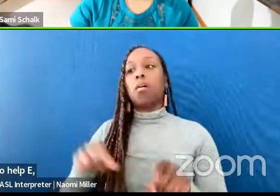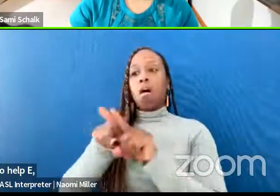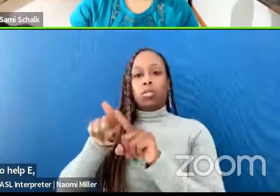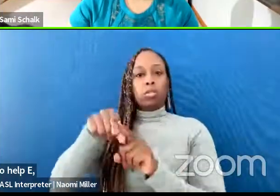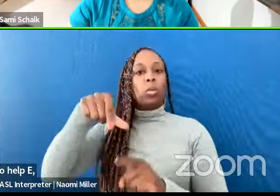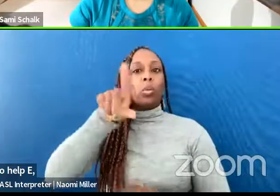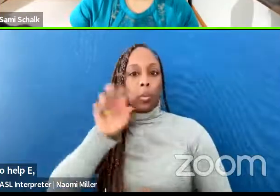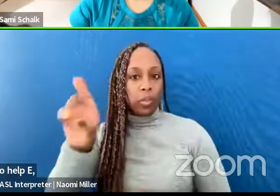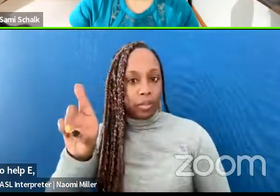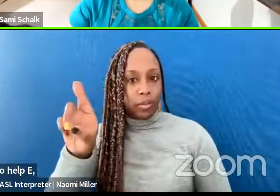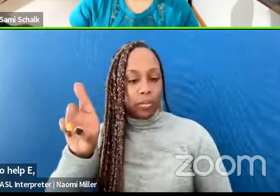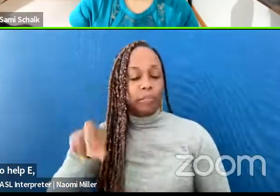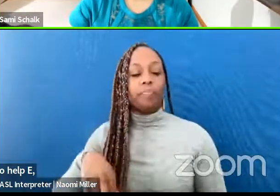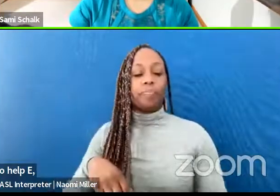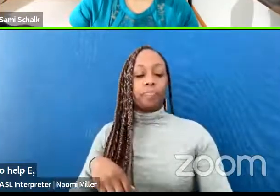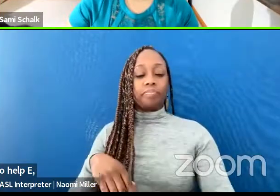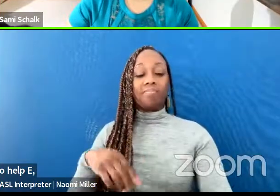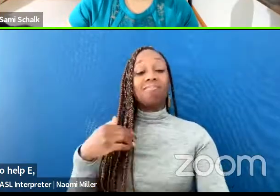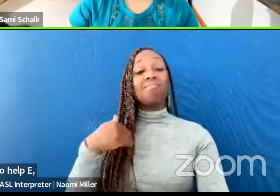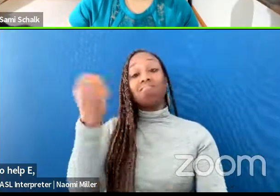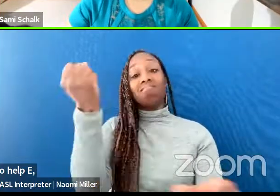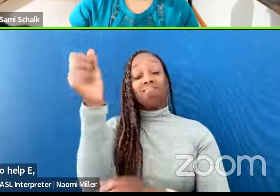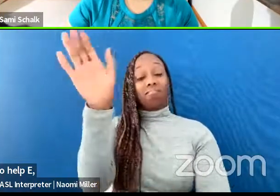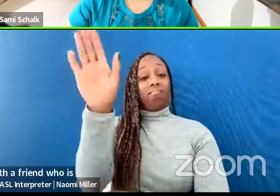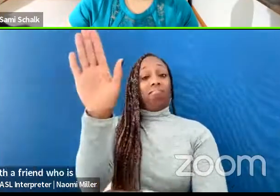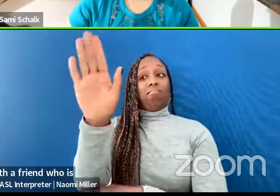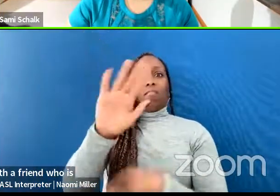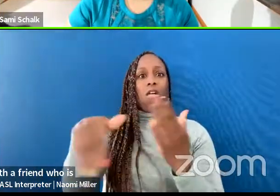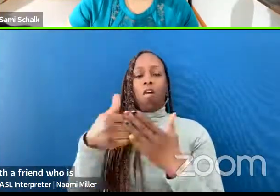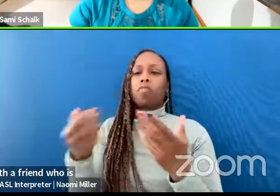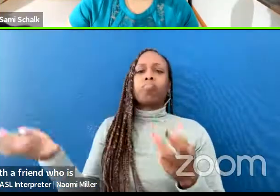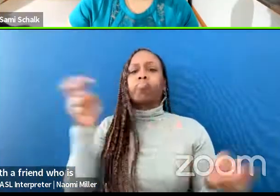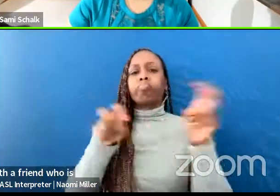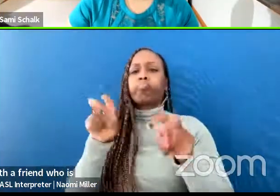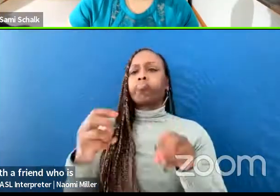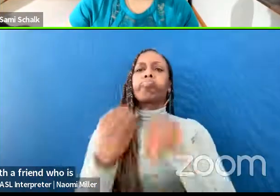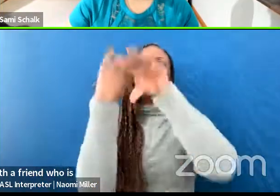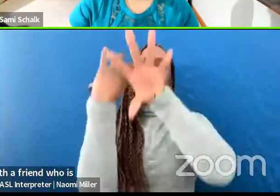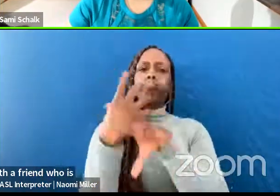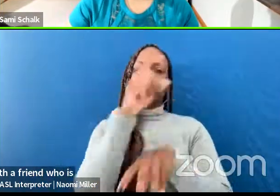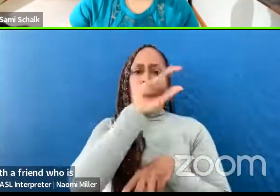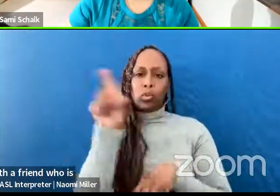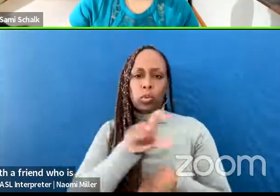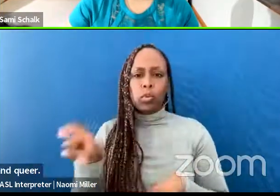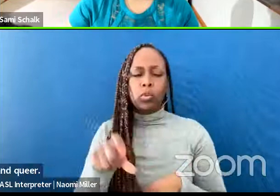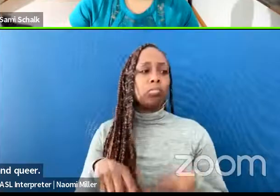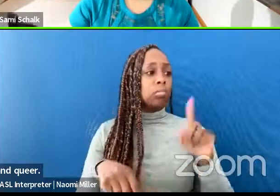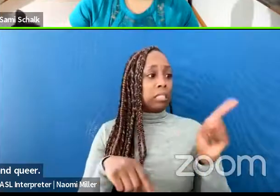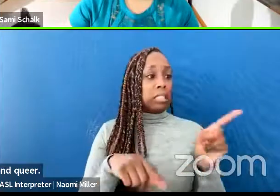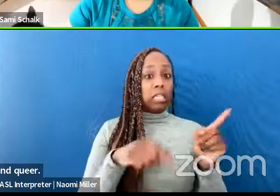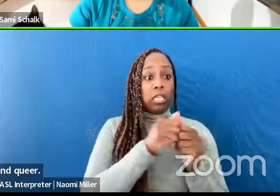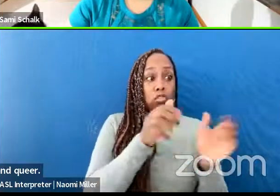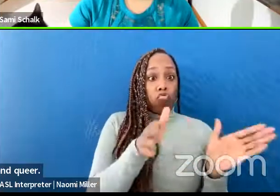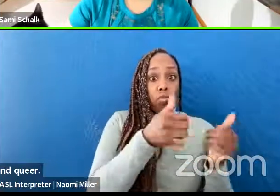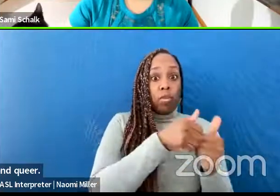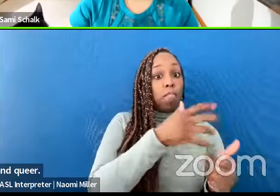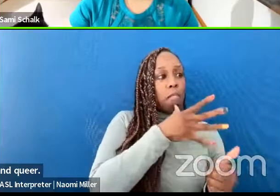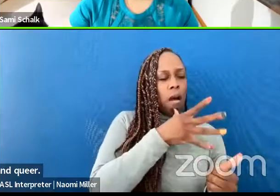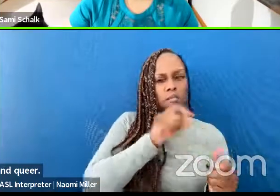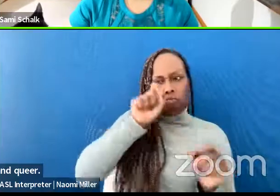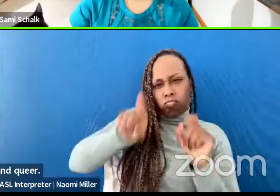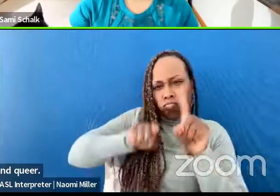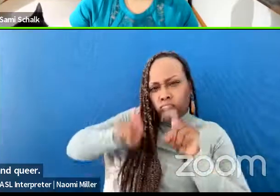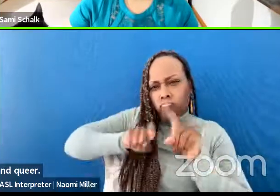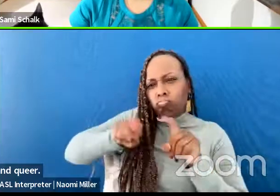queer. On a Saturday afternoon, we all hop on a Zoom call, E in their room with his mom, who asks